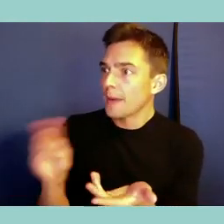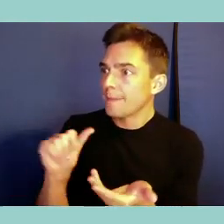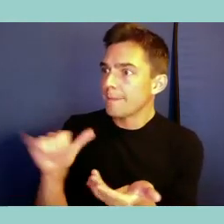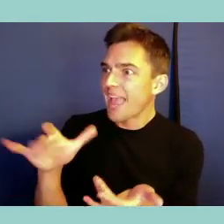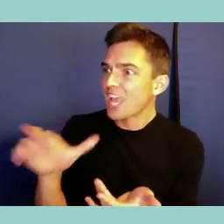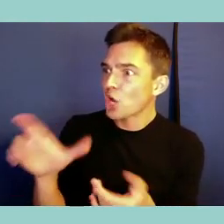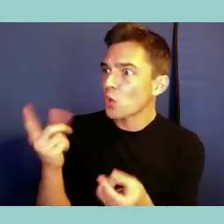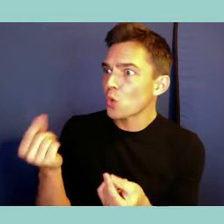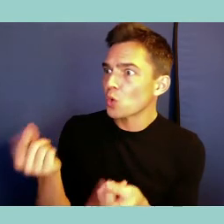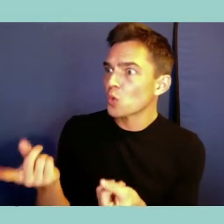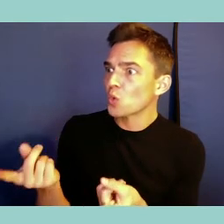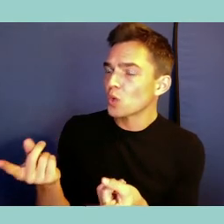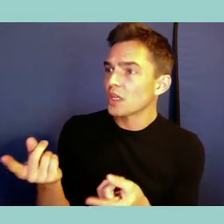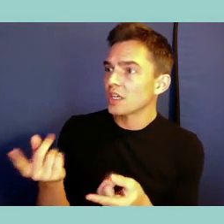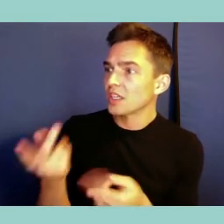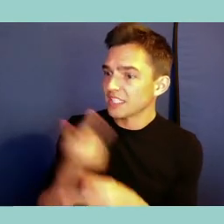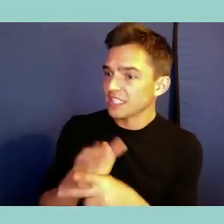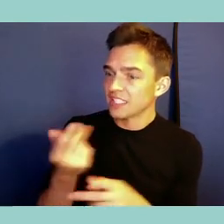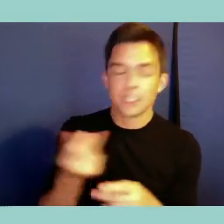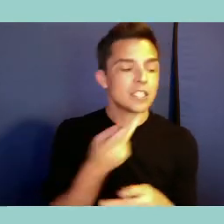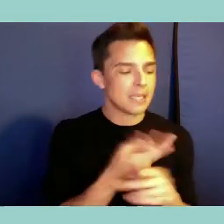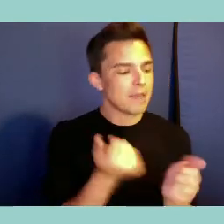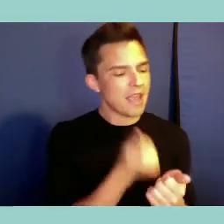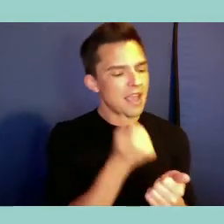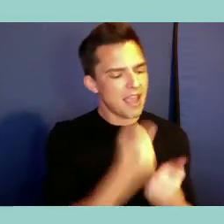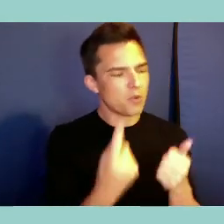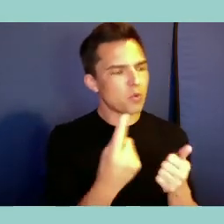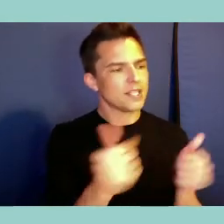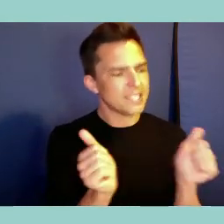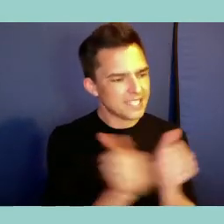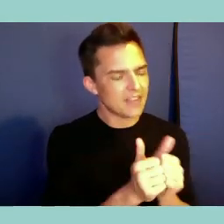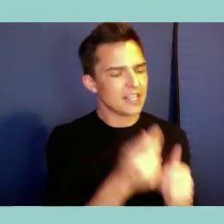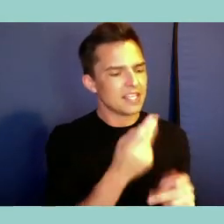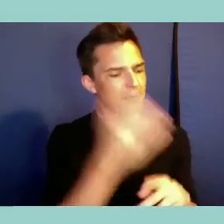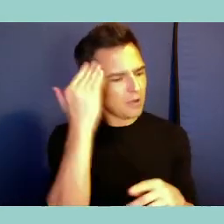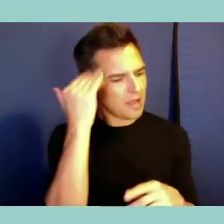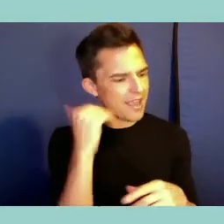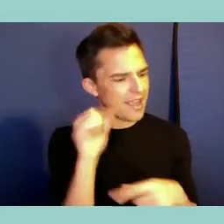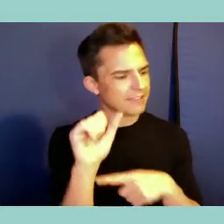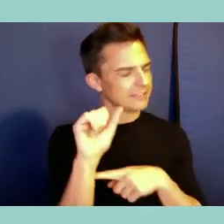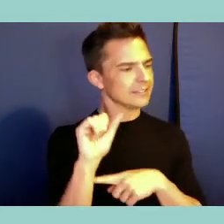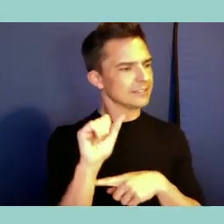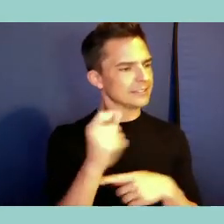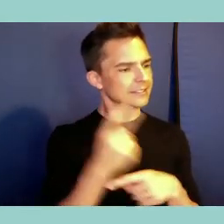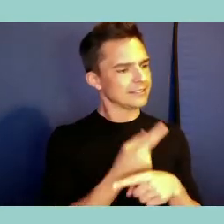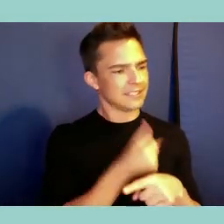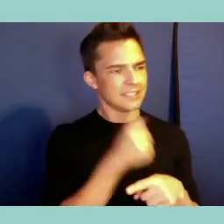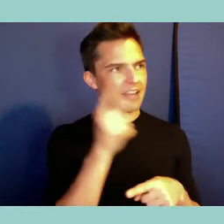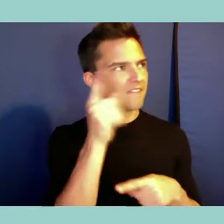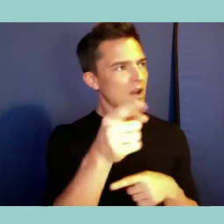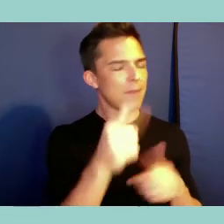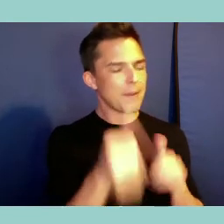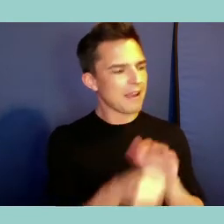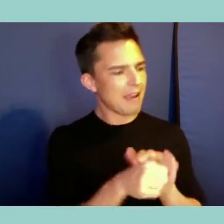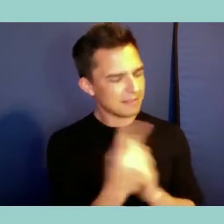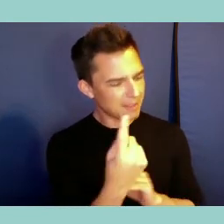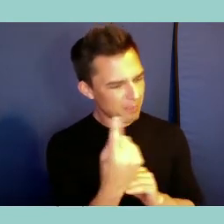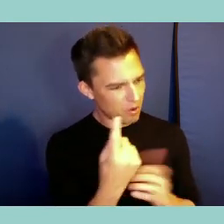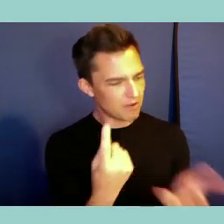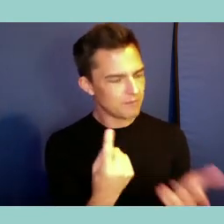Mayor? Keep everybody together. Keep your head on your shoulders. They can't be far, probably just hiding